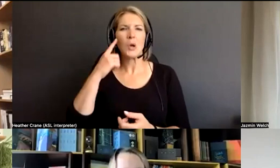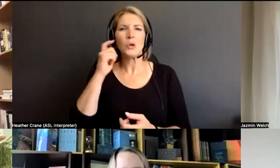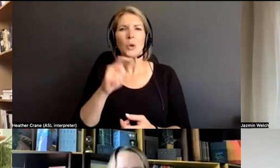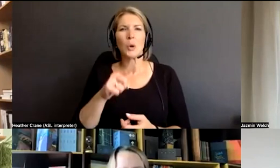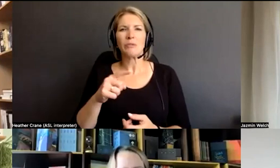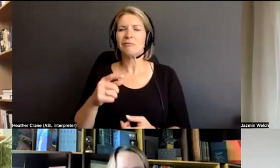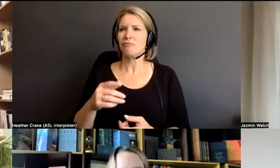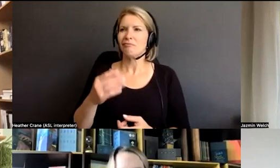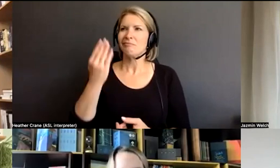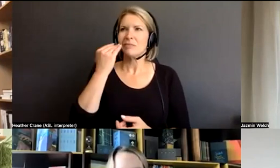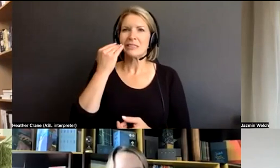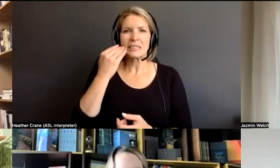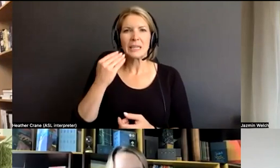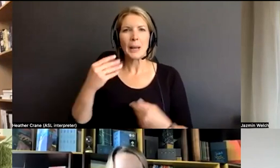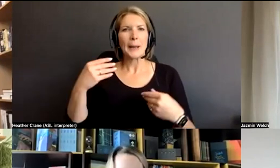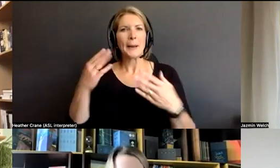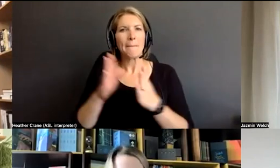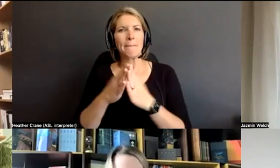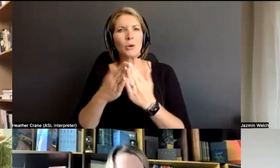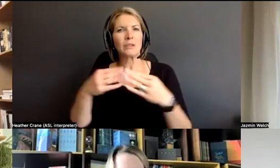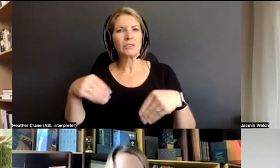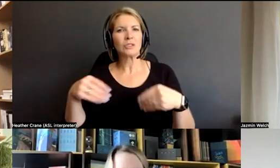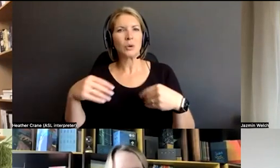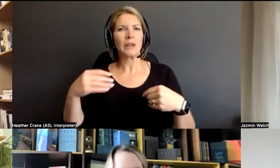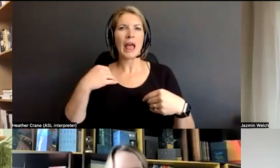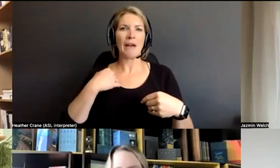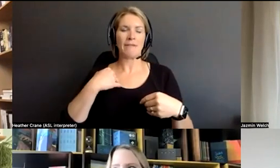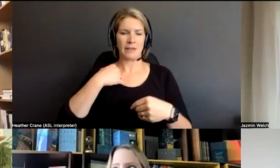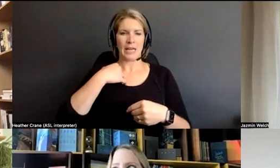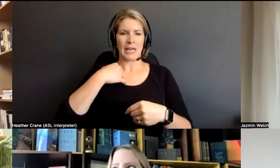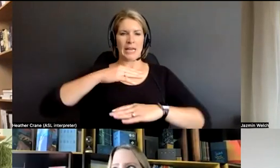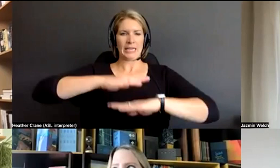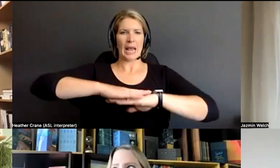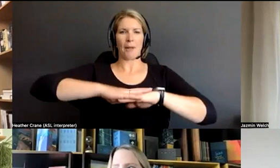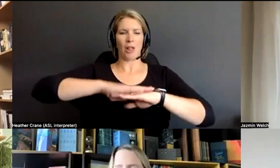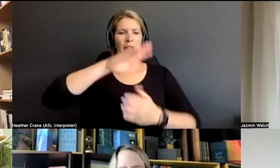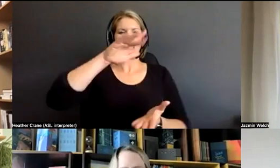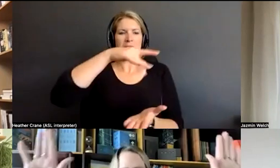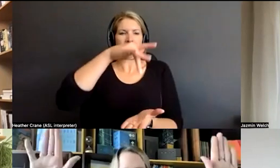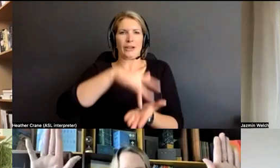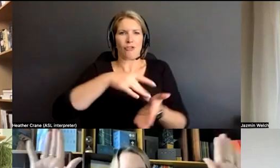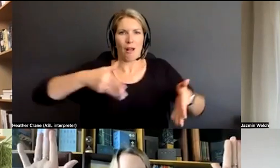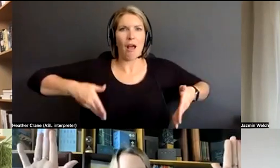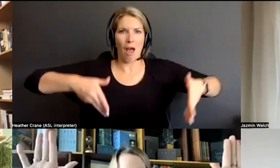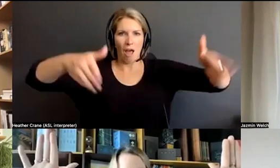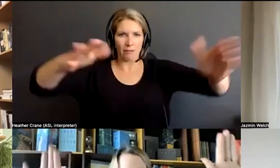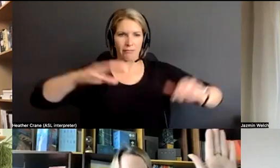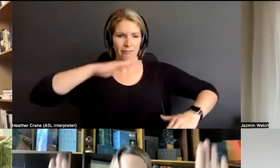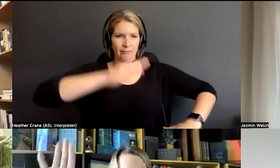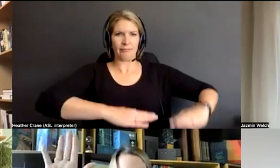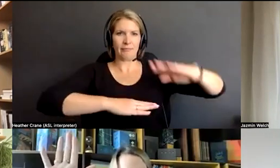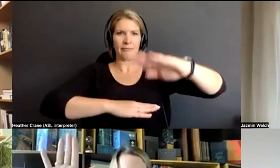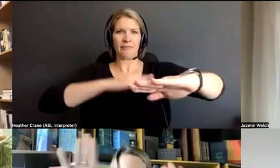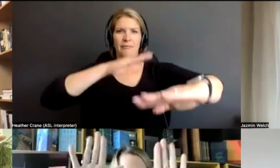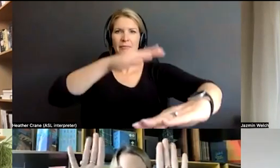walk in, a lot of the times they have these featured tables where the books aren't at eye level